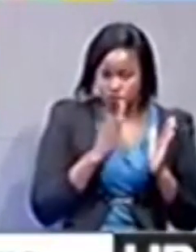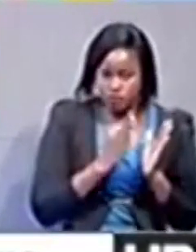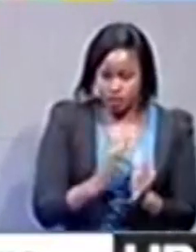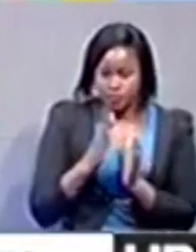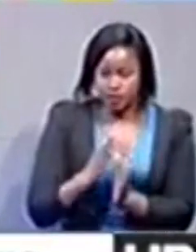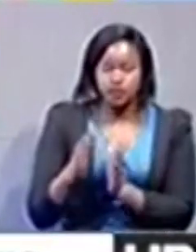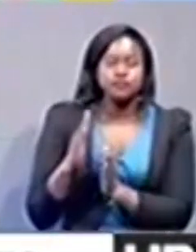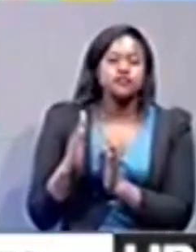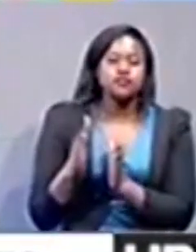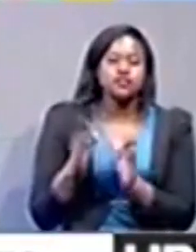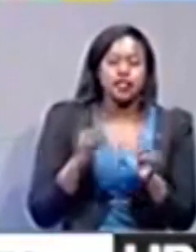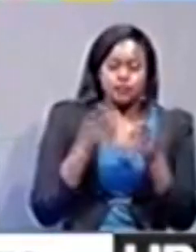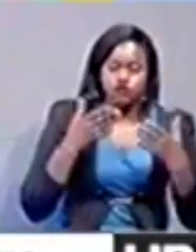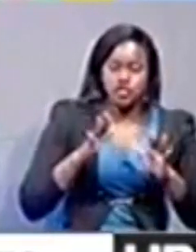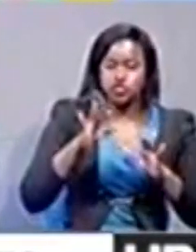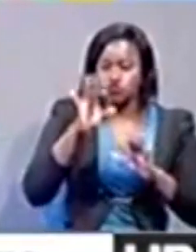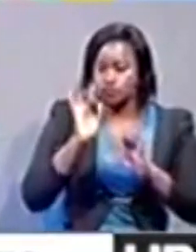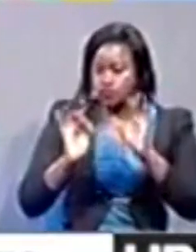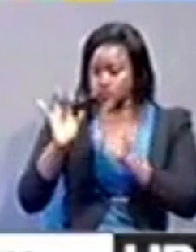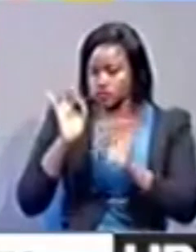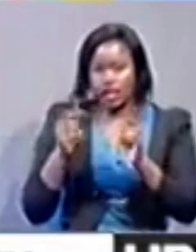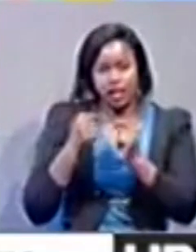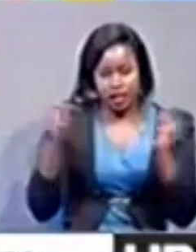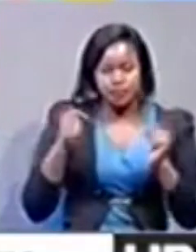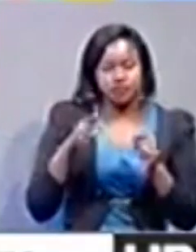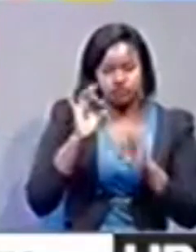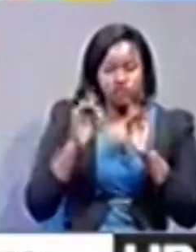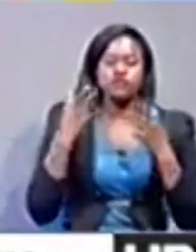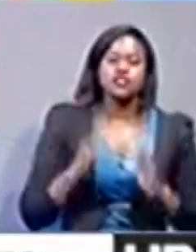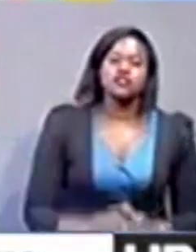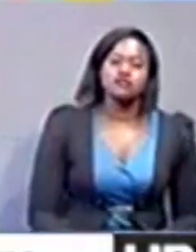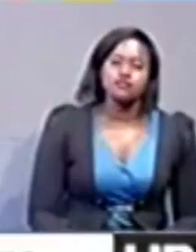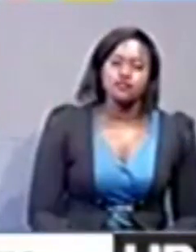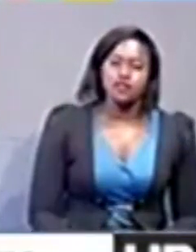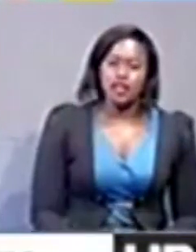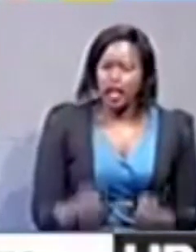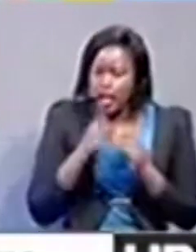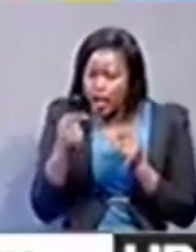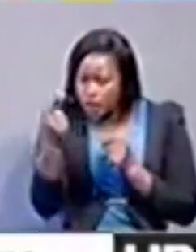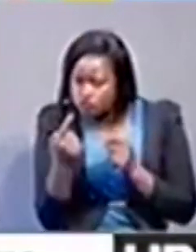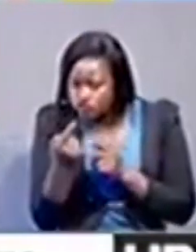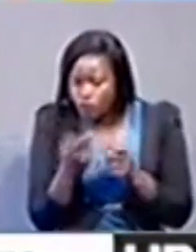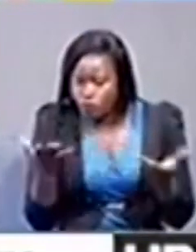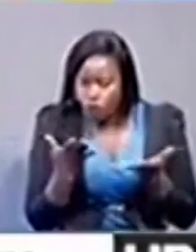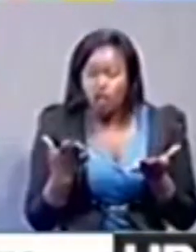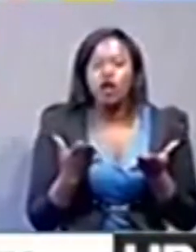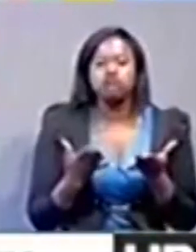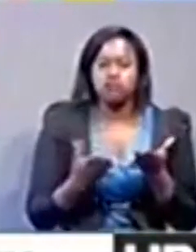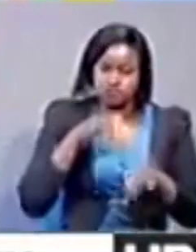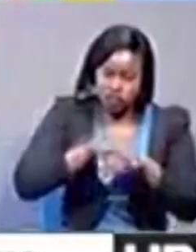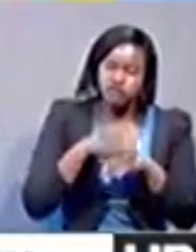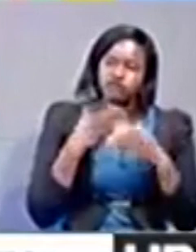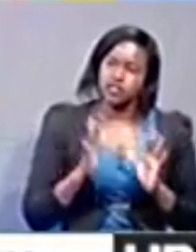we have identified the enemy entry points. This is one of the